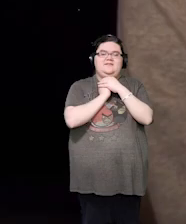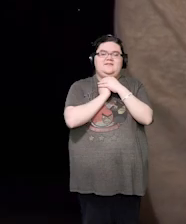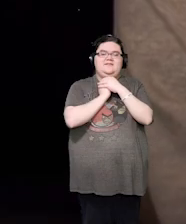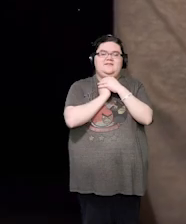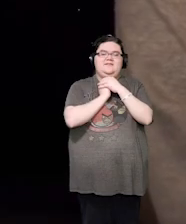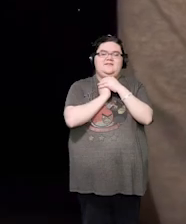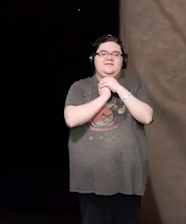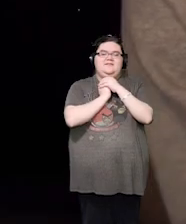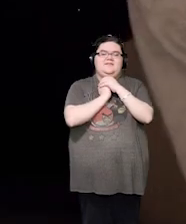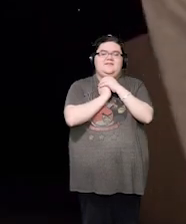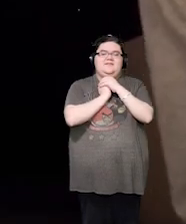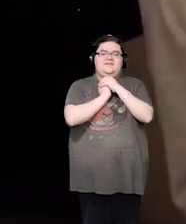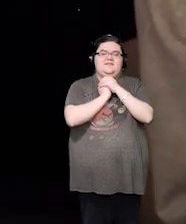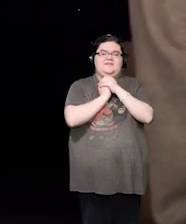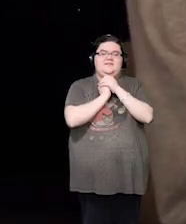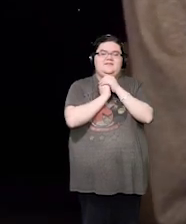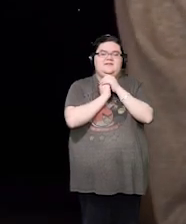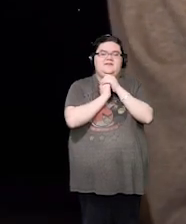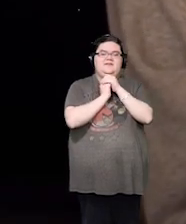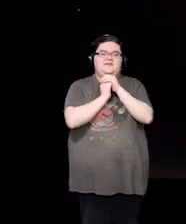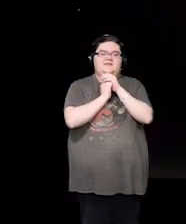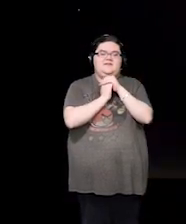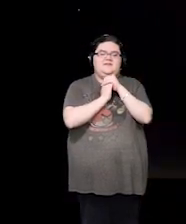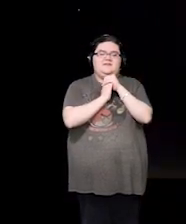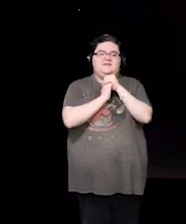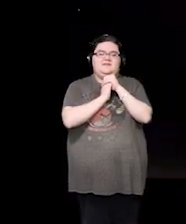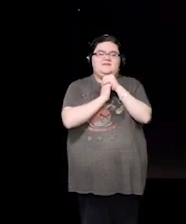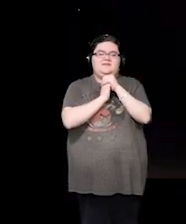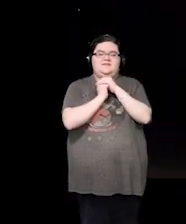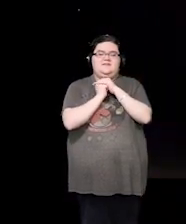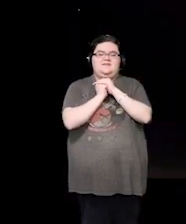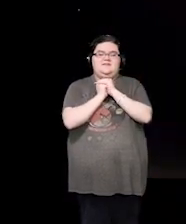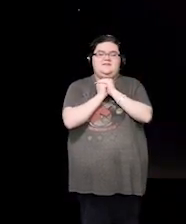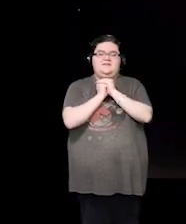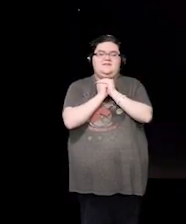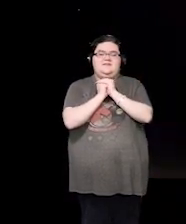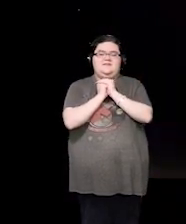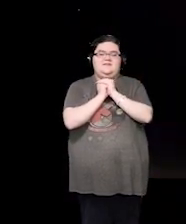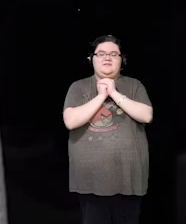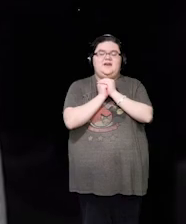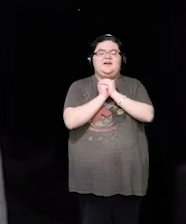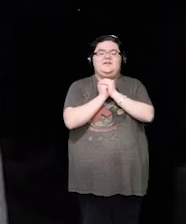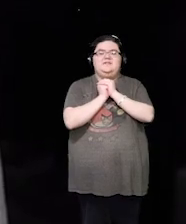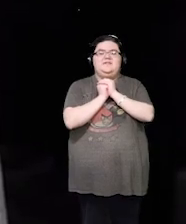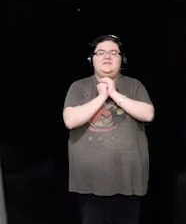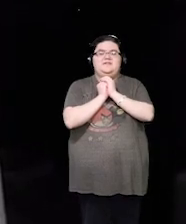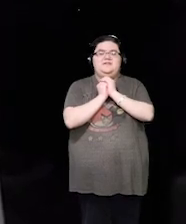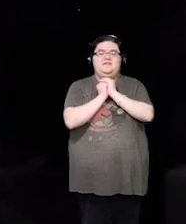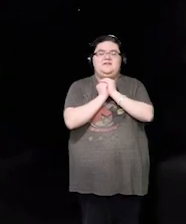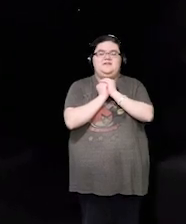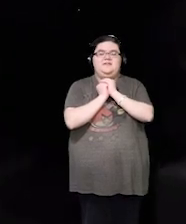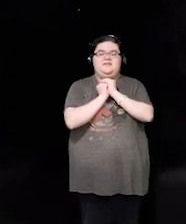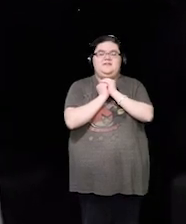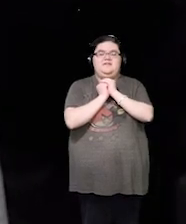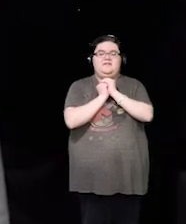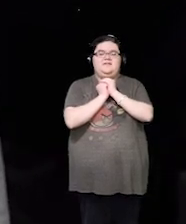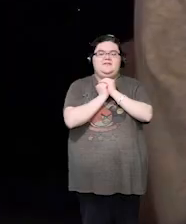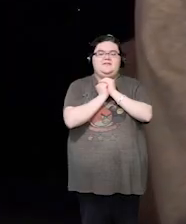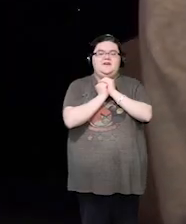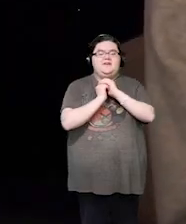you're doing anything, and he doesn't watch you pooping. I didn't realize how creepy that is. He sees you when you're sleeping. Yeah. He knows when you're